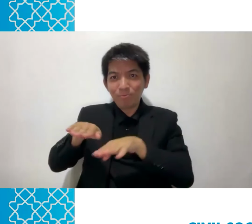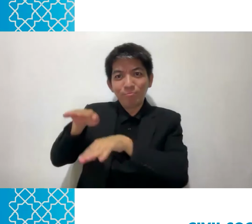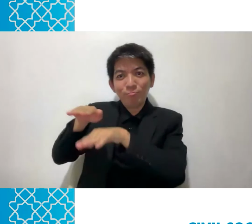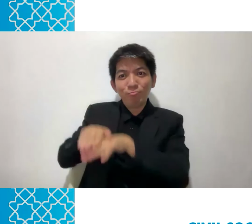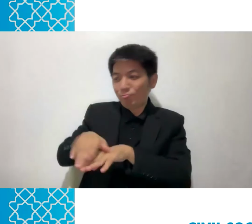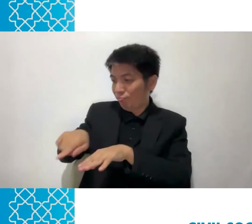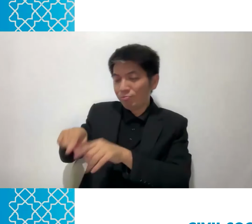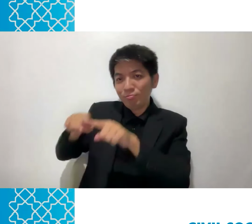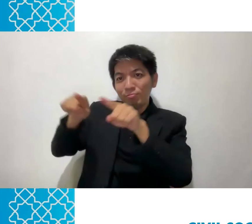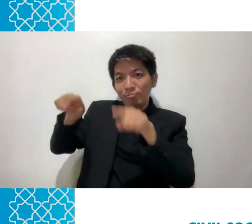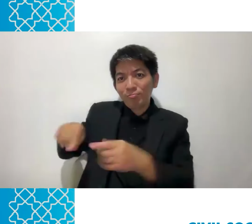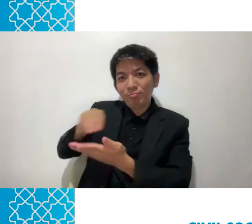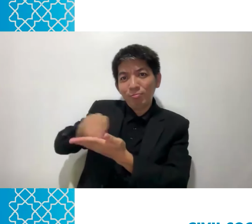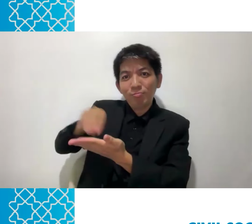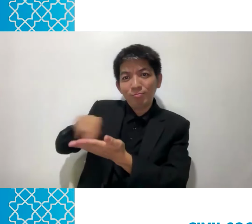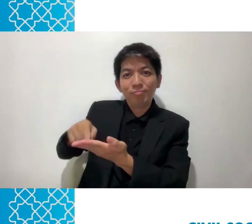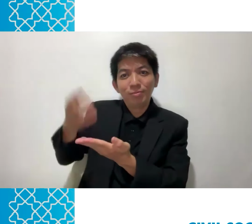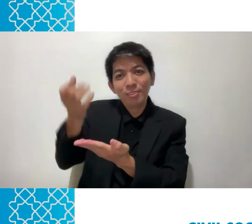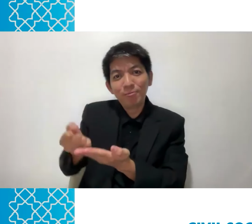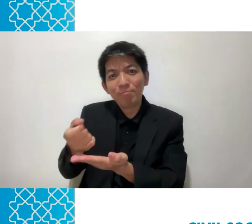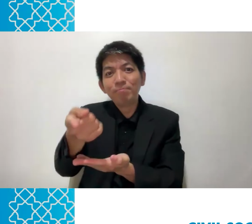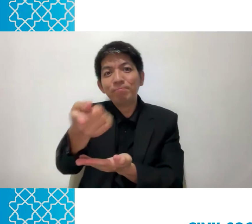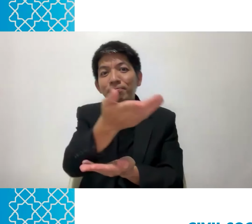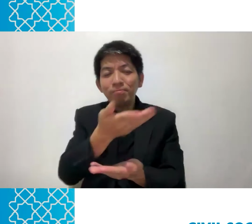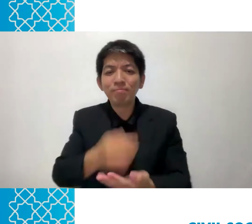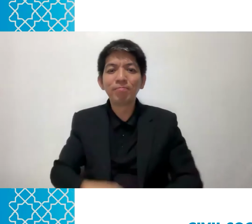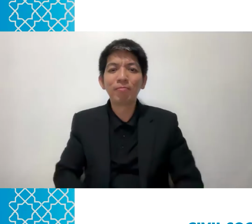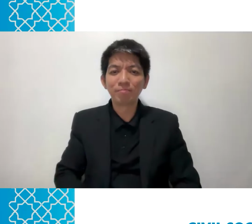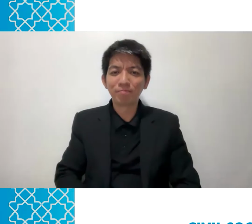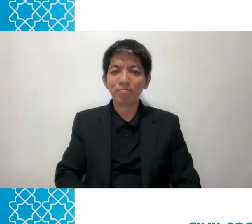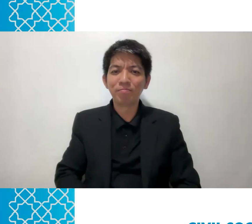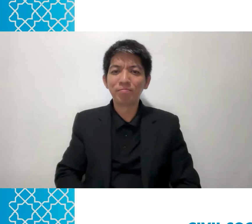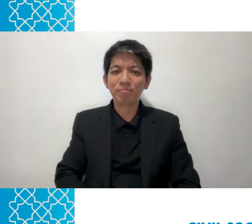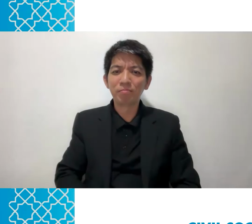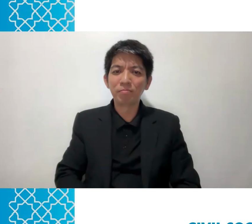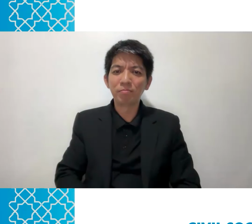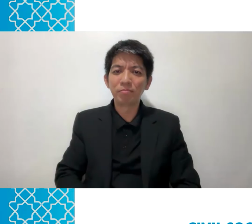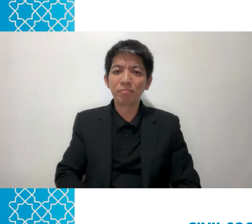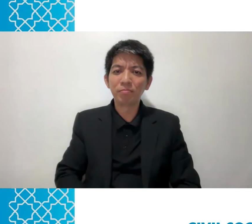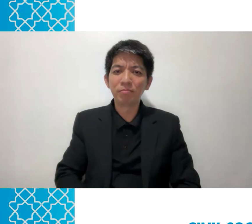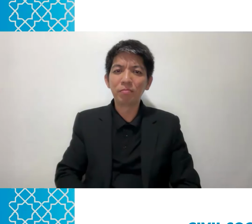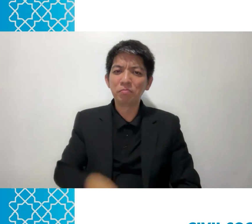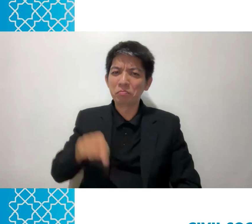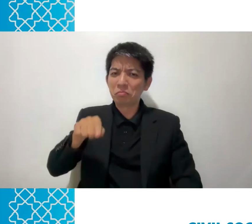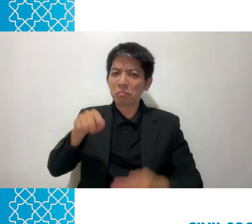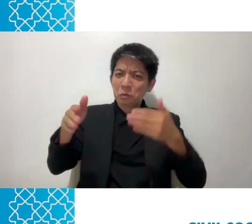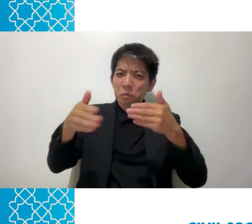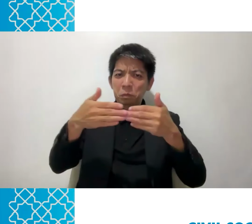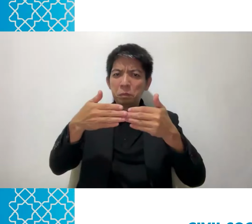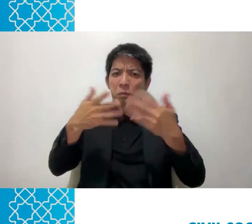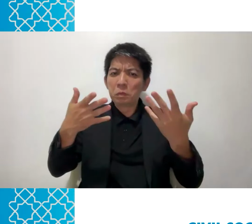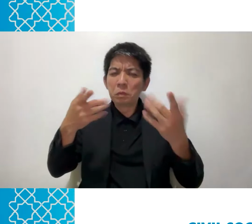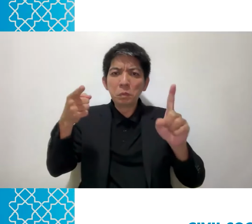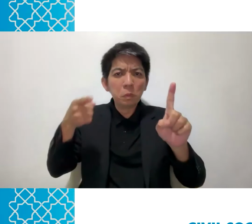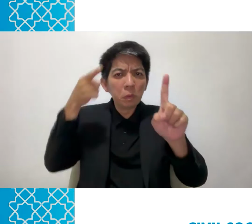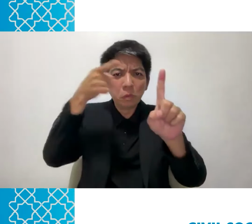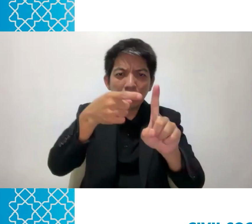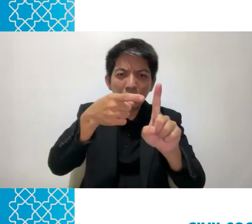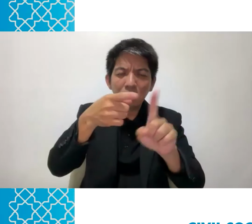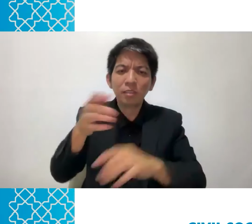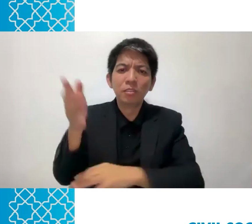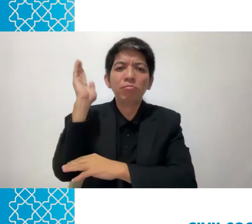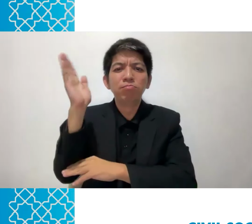Before we get started, I want to tell you a little bit about the purpose of today's session. Today, we will be discussing about the role of